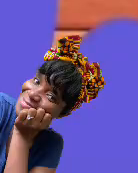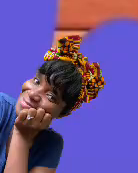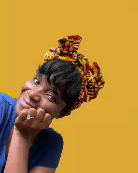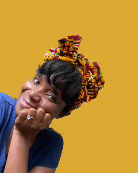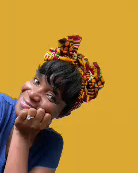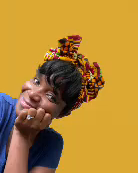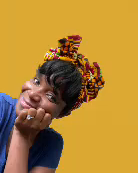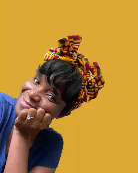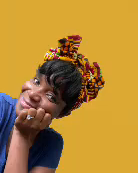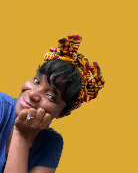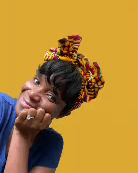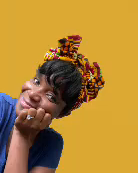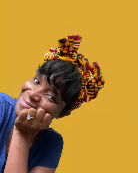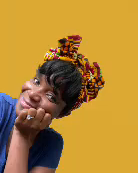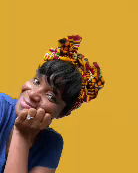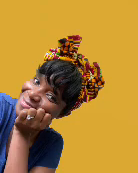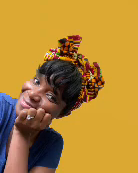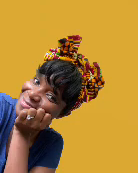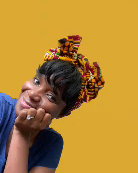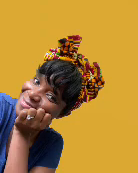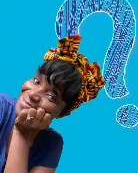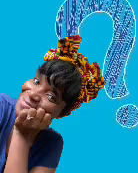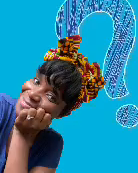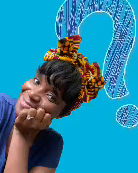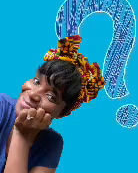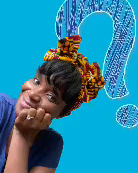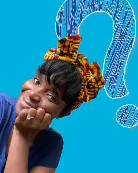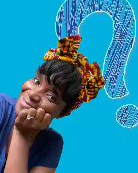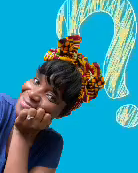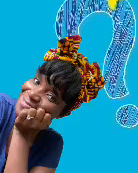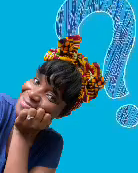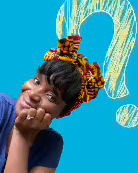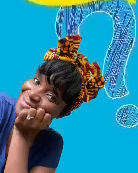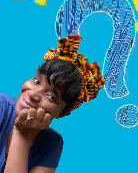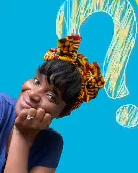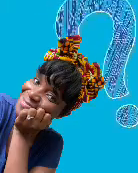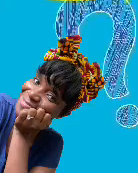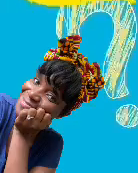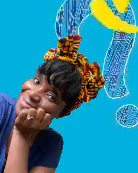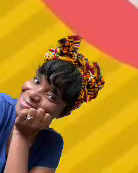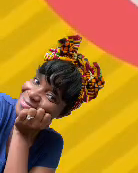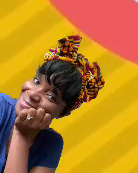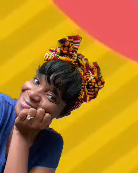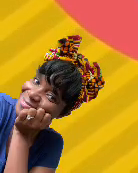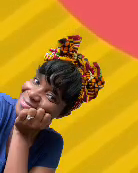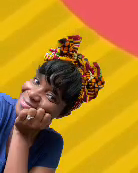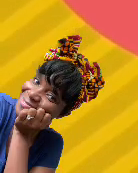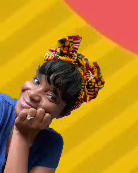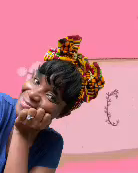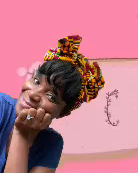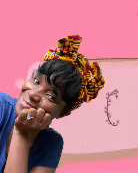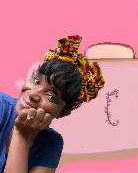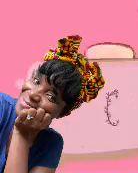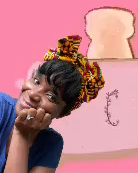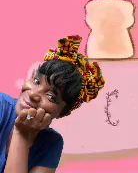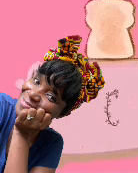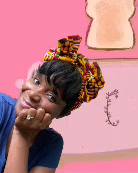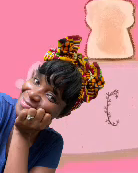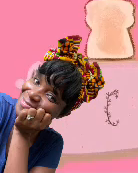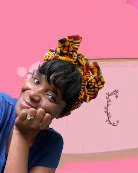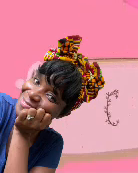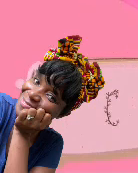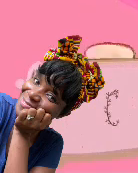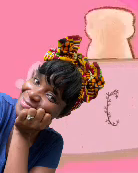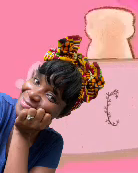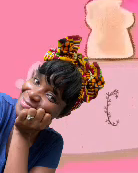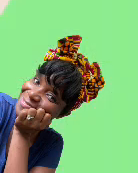puzzle fun. Enjoy object lessons with Auntie Patti Pat, Bible questions with Ask Pastah Nassah, create crafty crafts and cook yummy goodness with